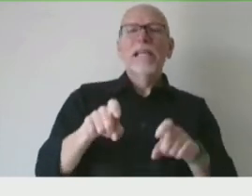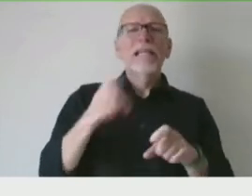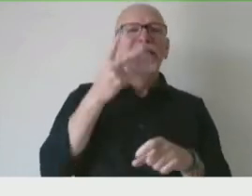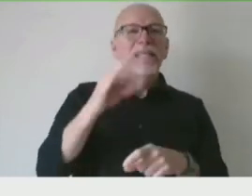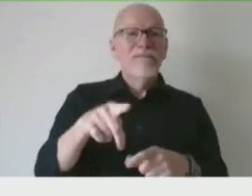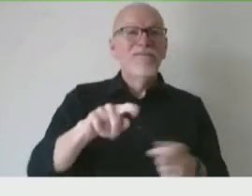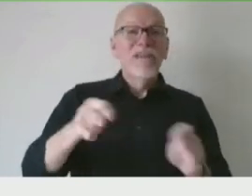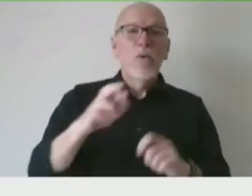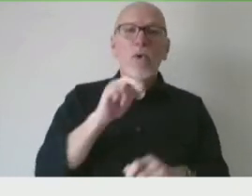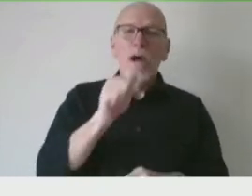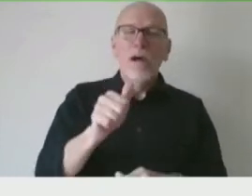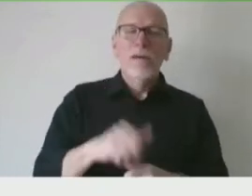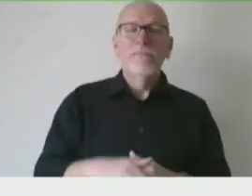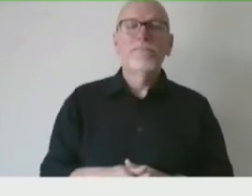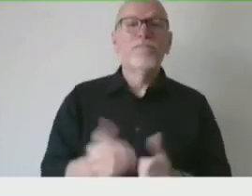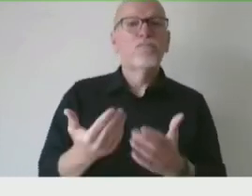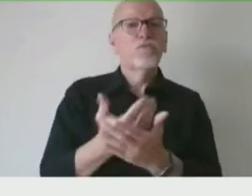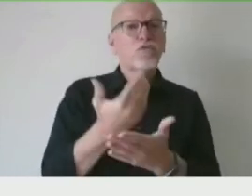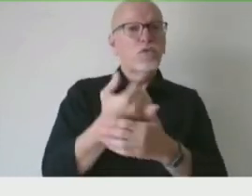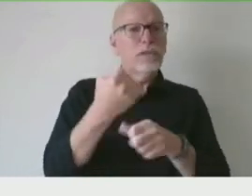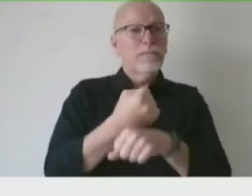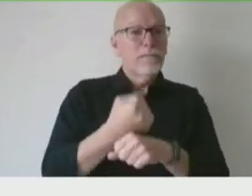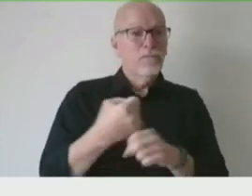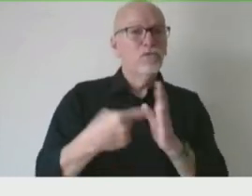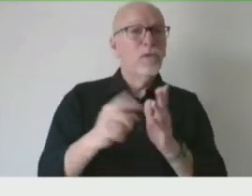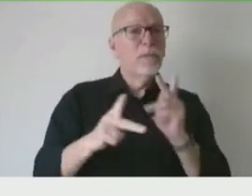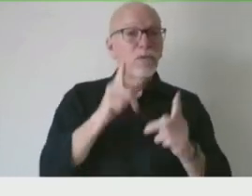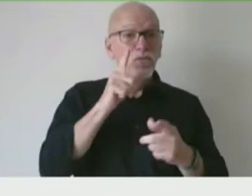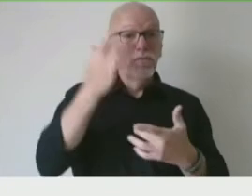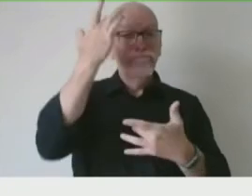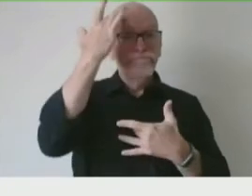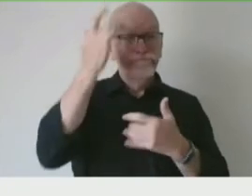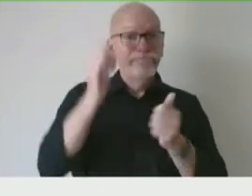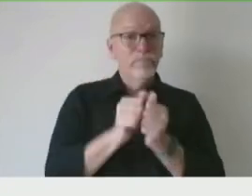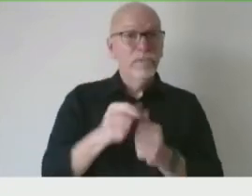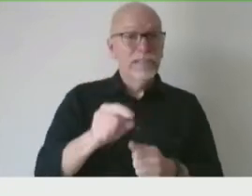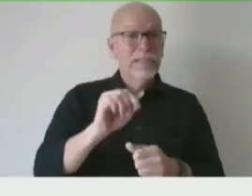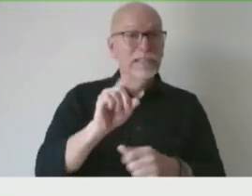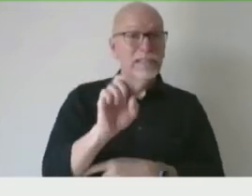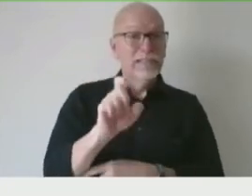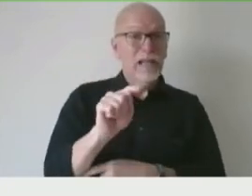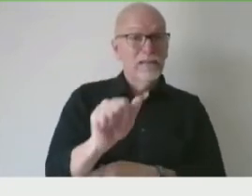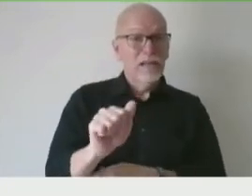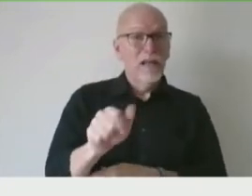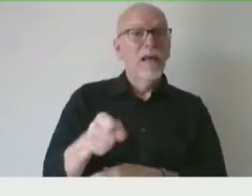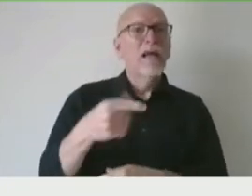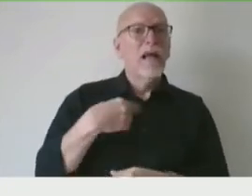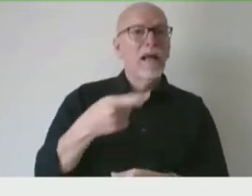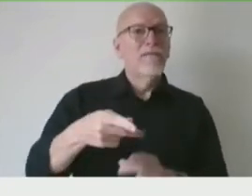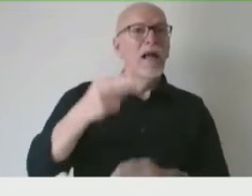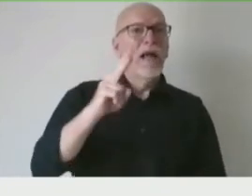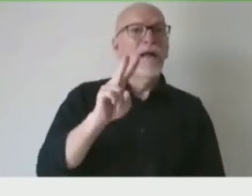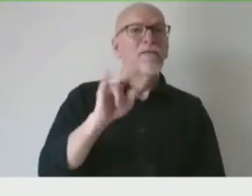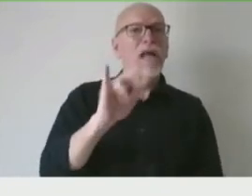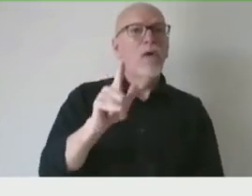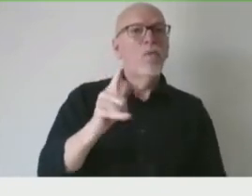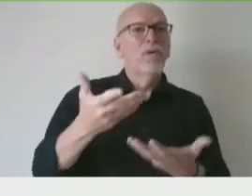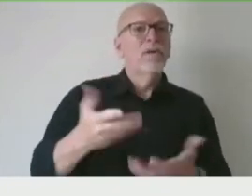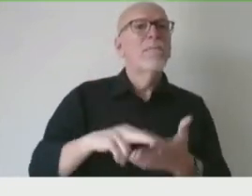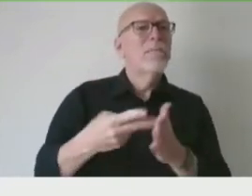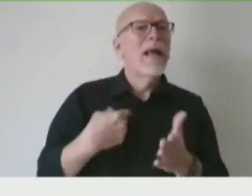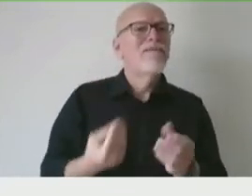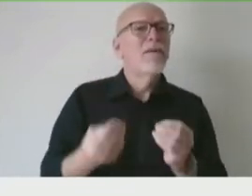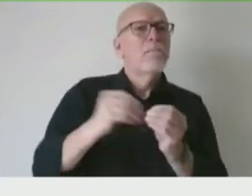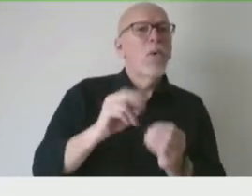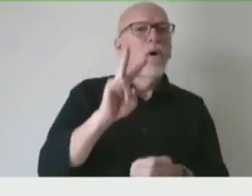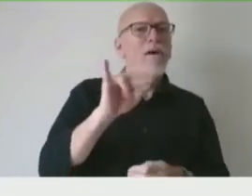variant. New data show that people who are infected with the Delta variant have higher viral loads. This means that they have more virus in their body